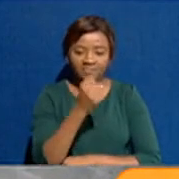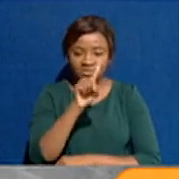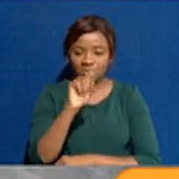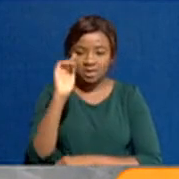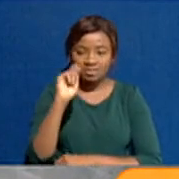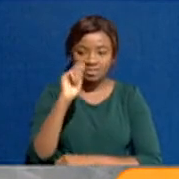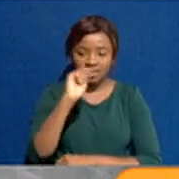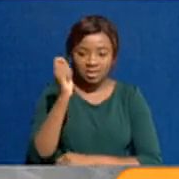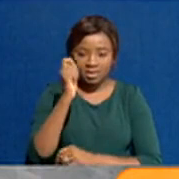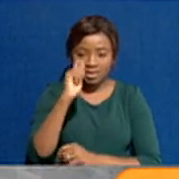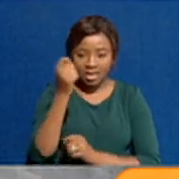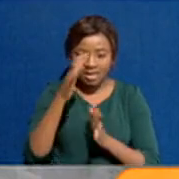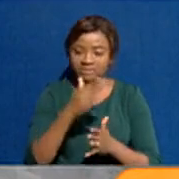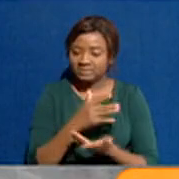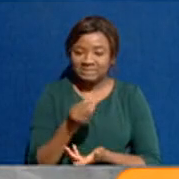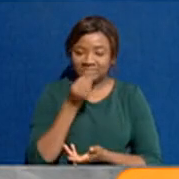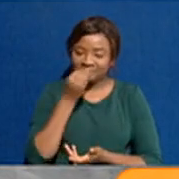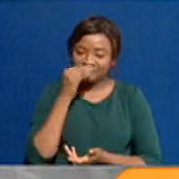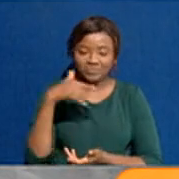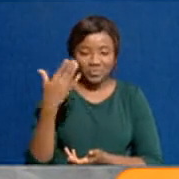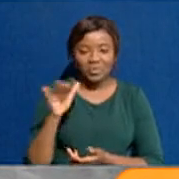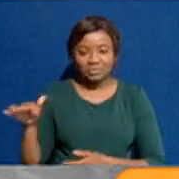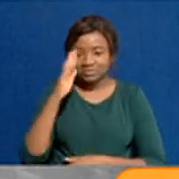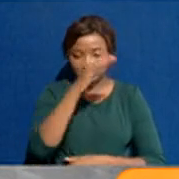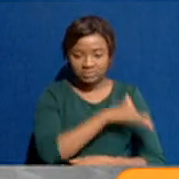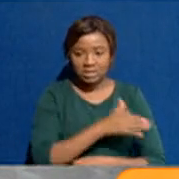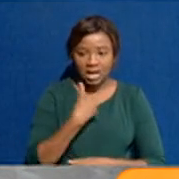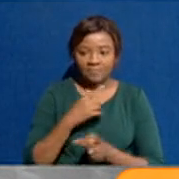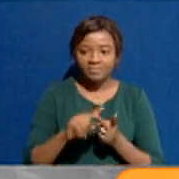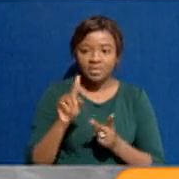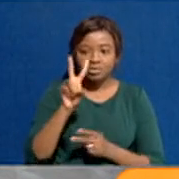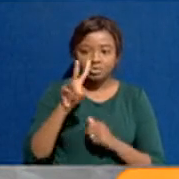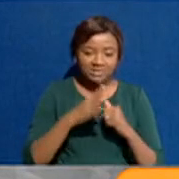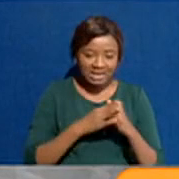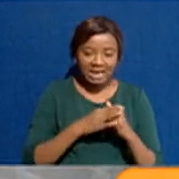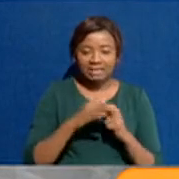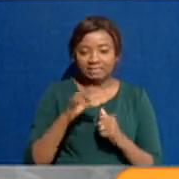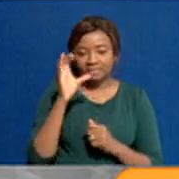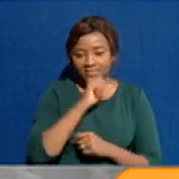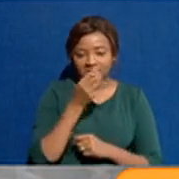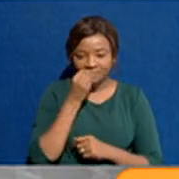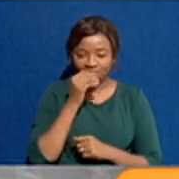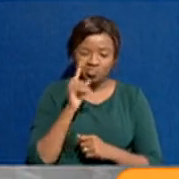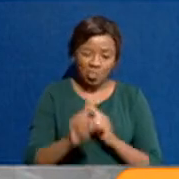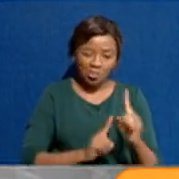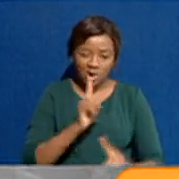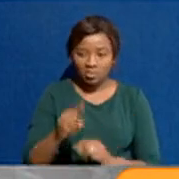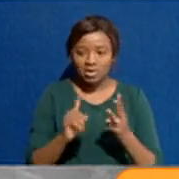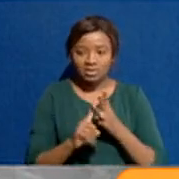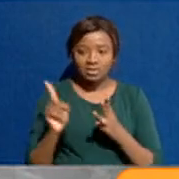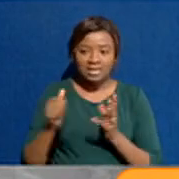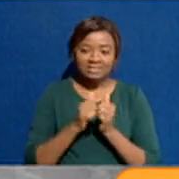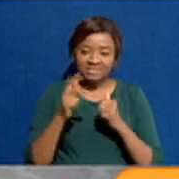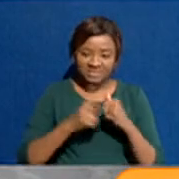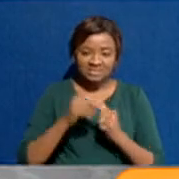hungry. However, 29% of those polled sleep hungry once in a while, with 17% sleeping hungry